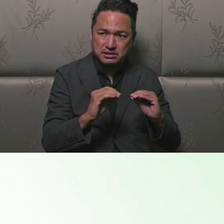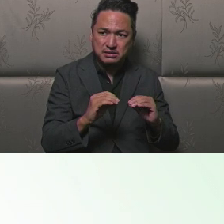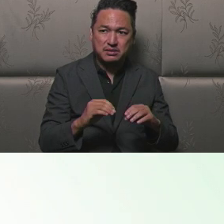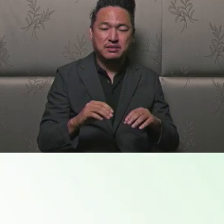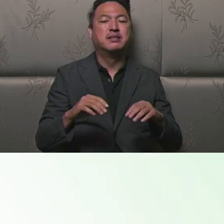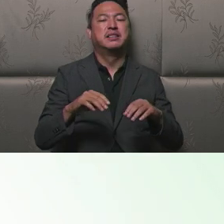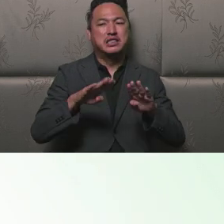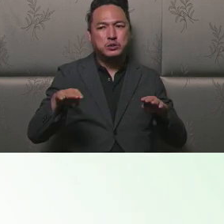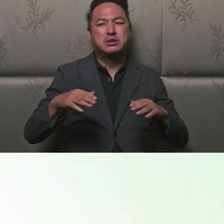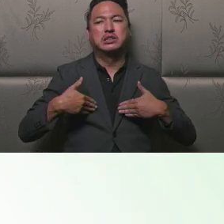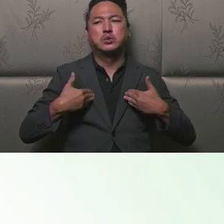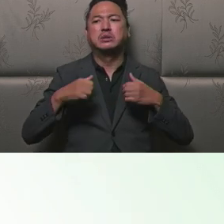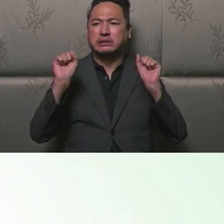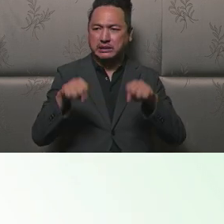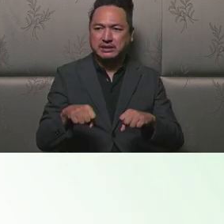on that front.